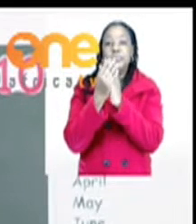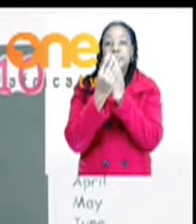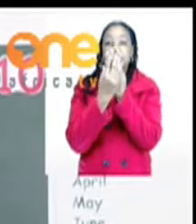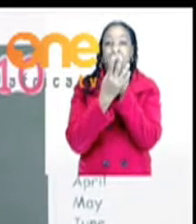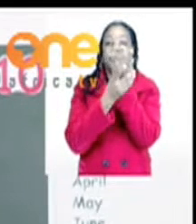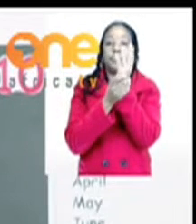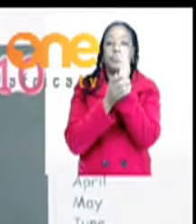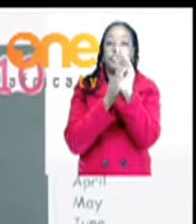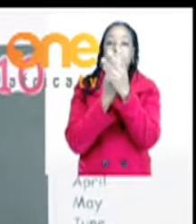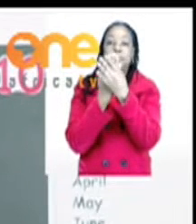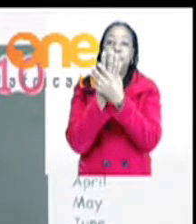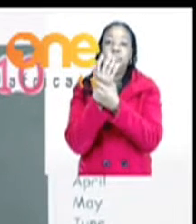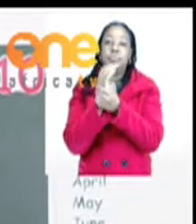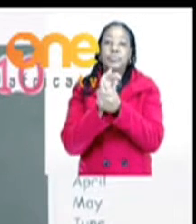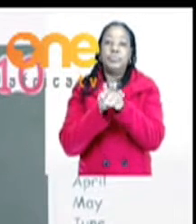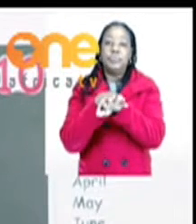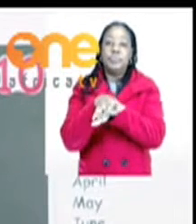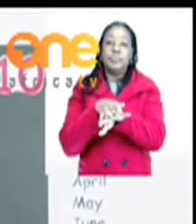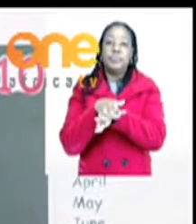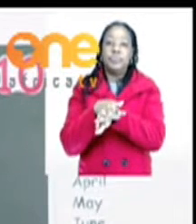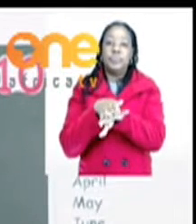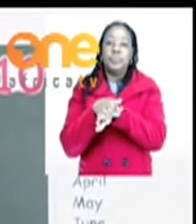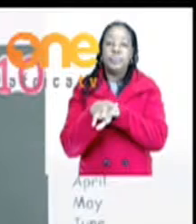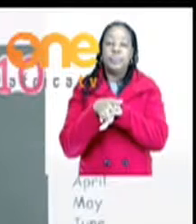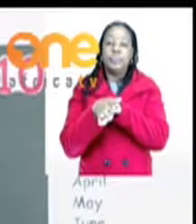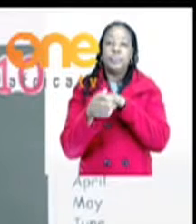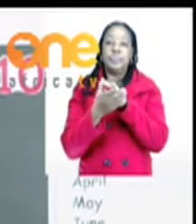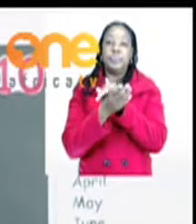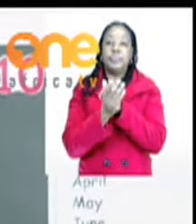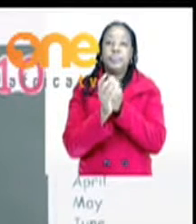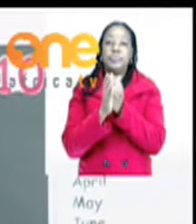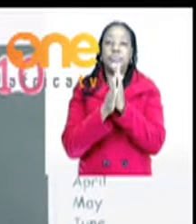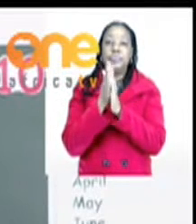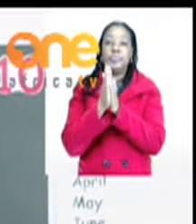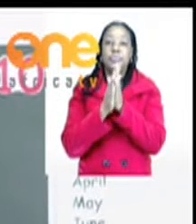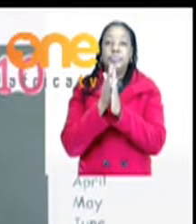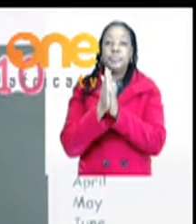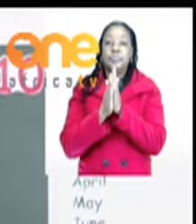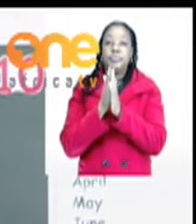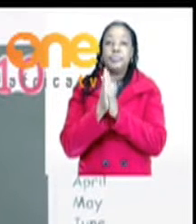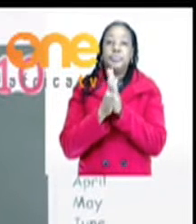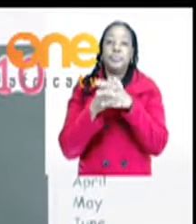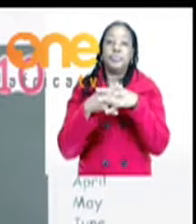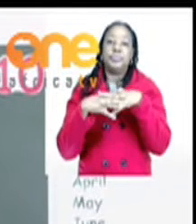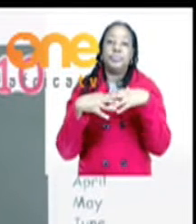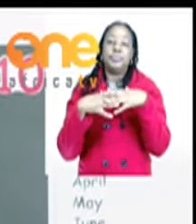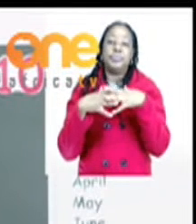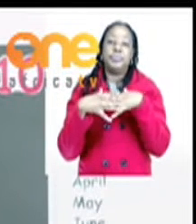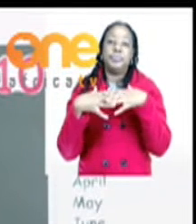inside and forth. Now your hands and mine are clean. We have